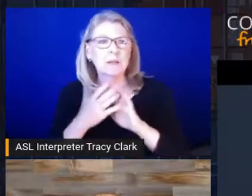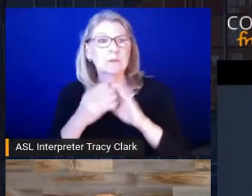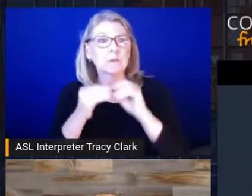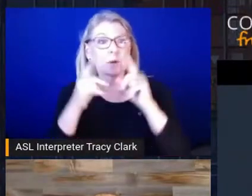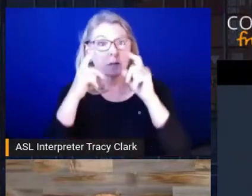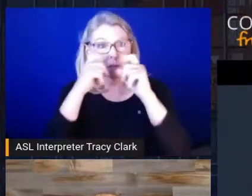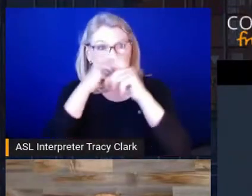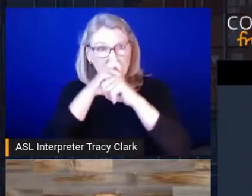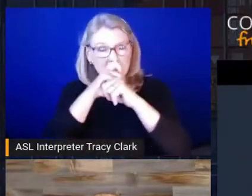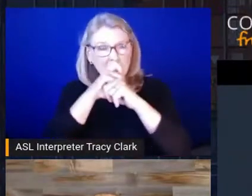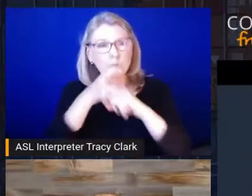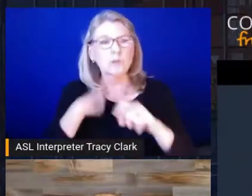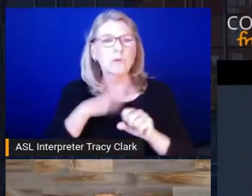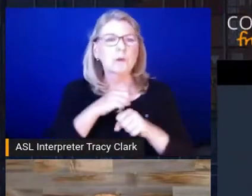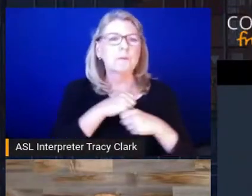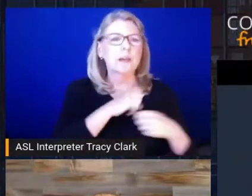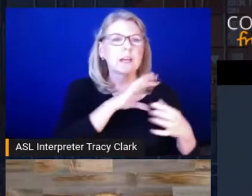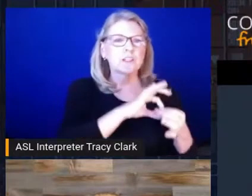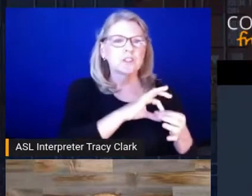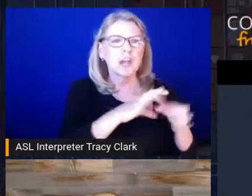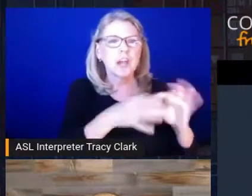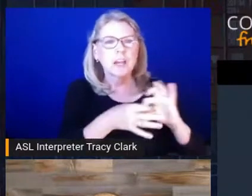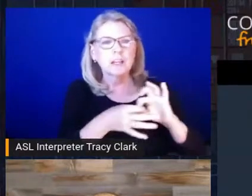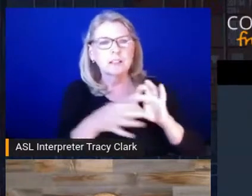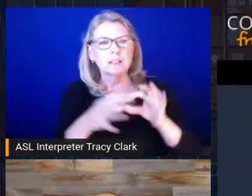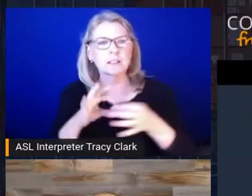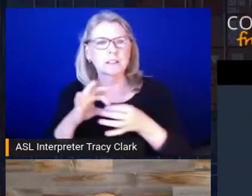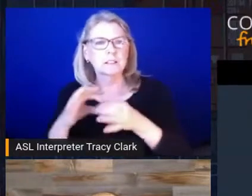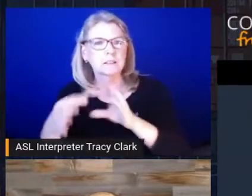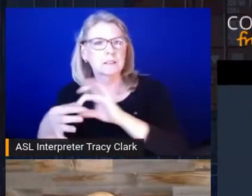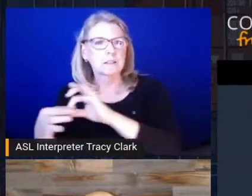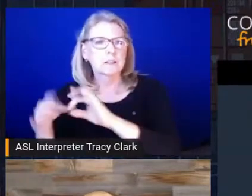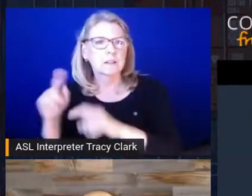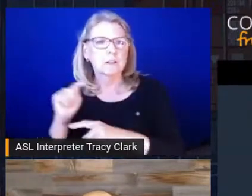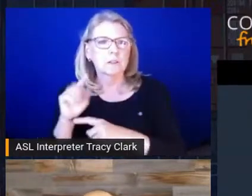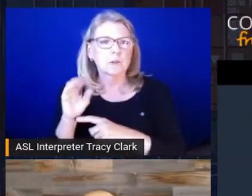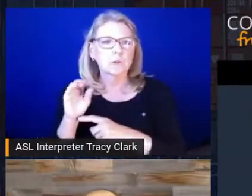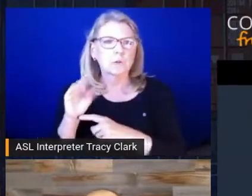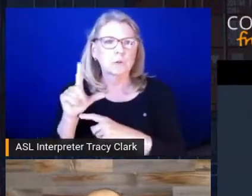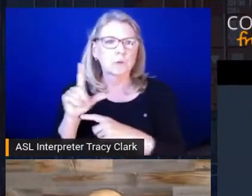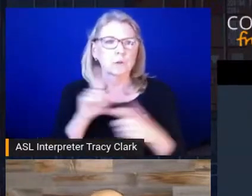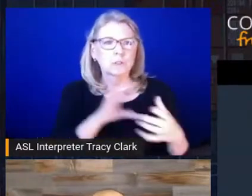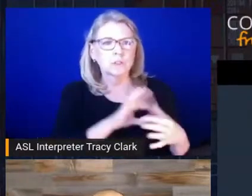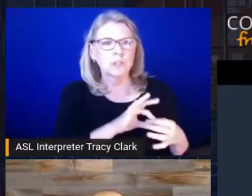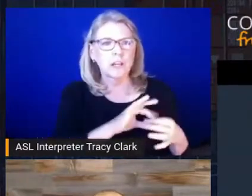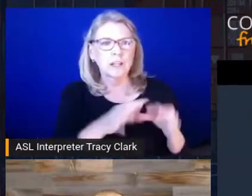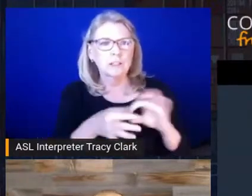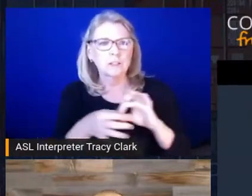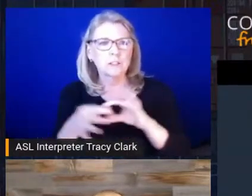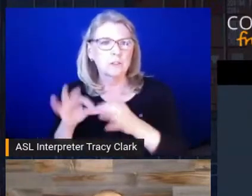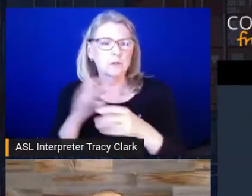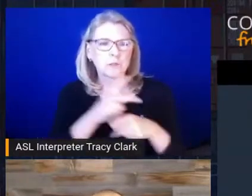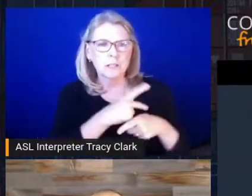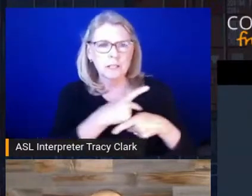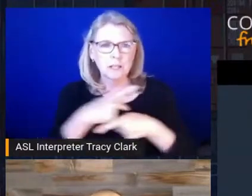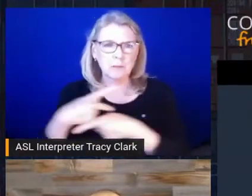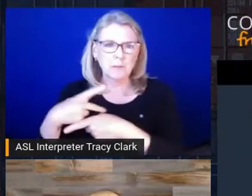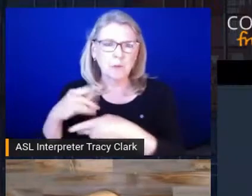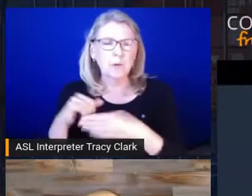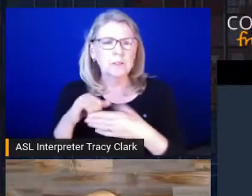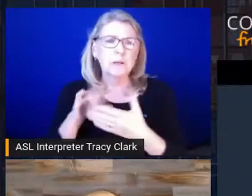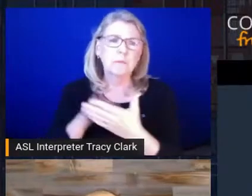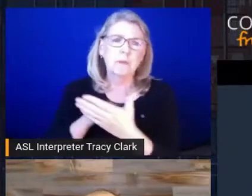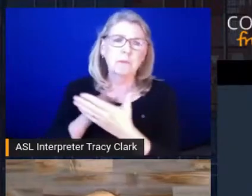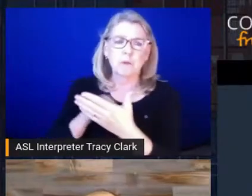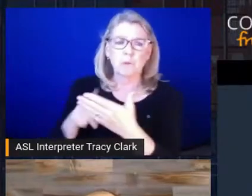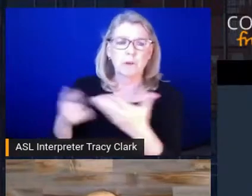those DSLs, and in a way, kind of mimicking what has been around for a long time now, which is general purpose programming languages